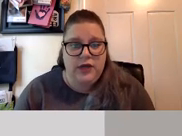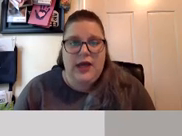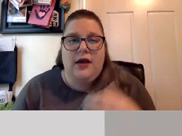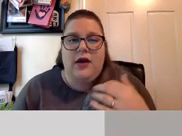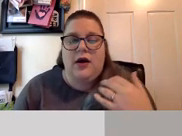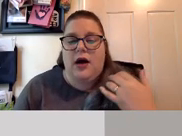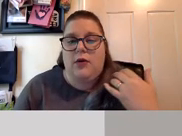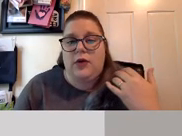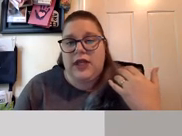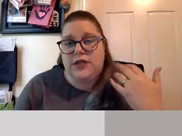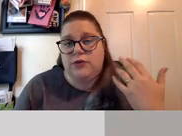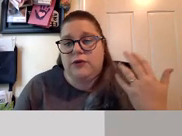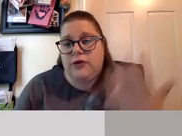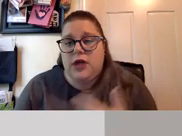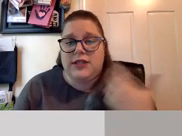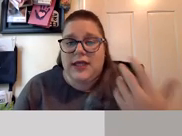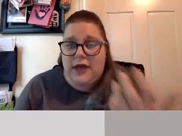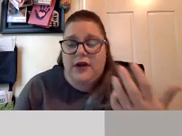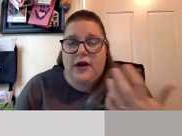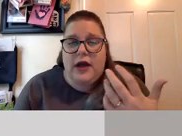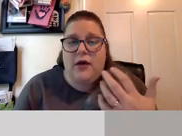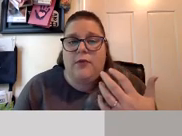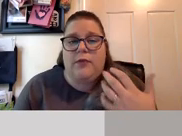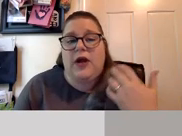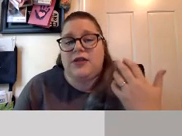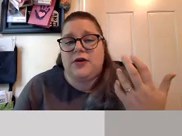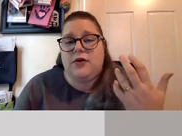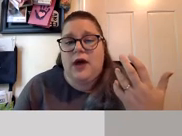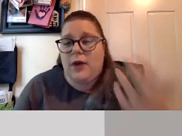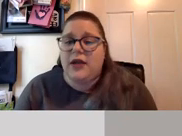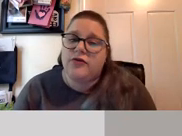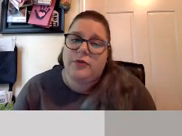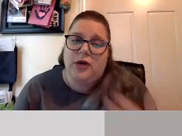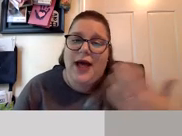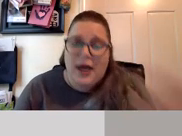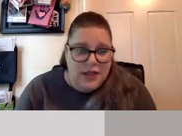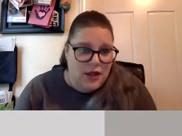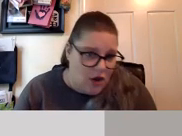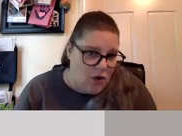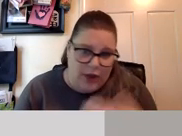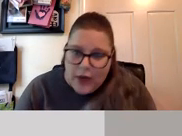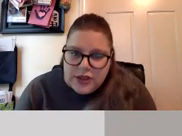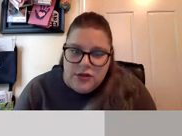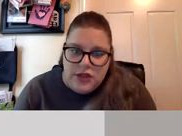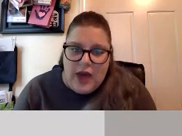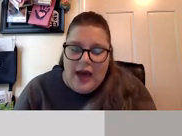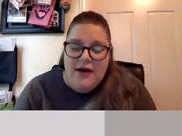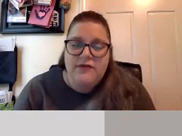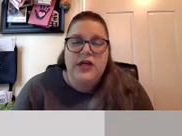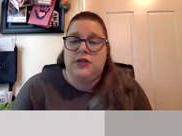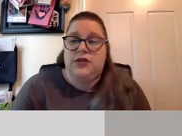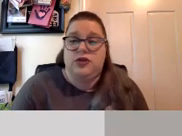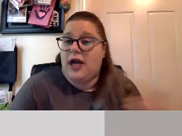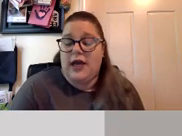review. I would like to review it all together, but also I want to hear from you. How did it go? What questions do you